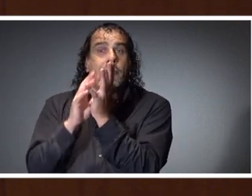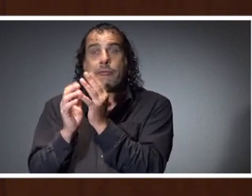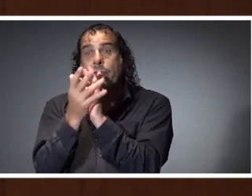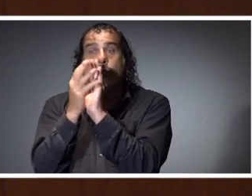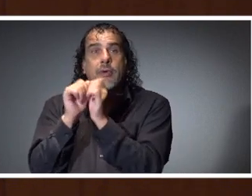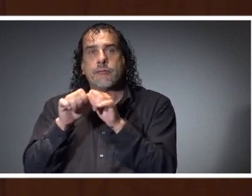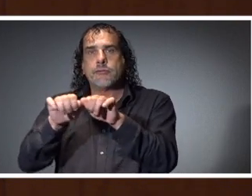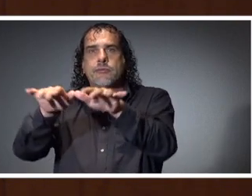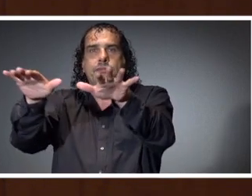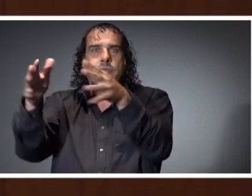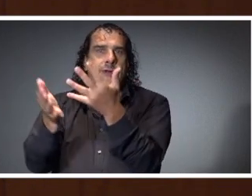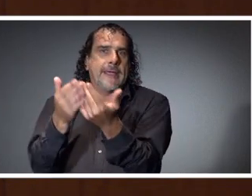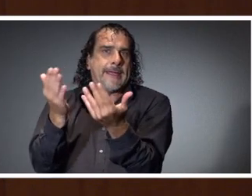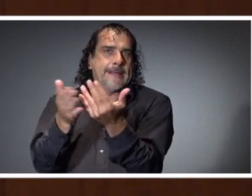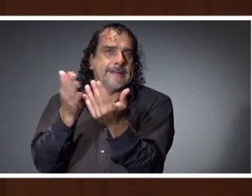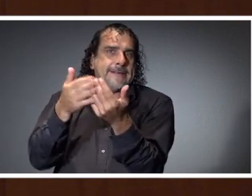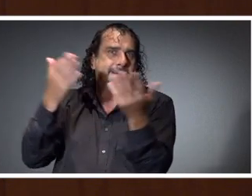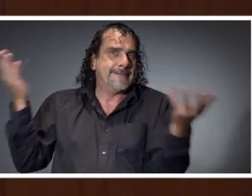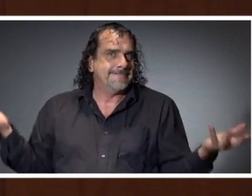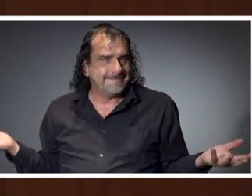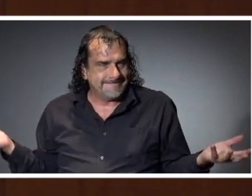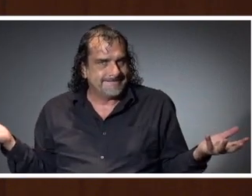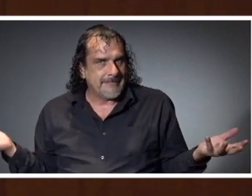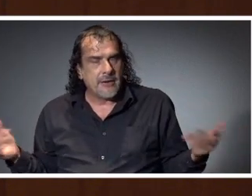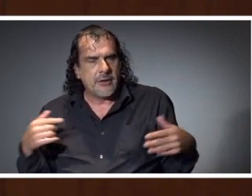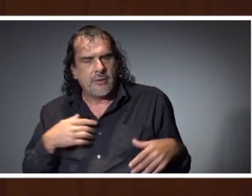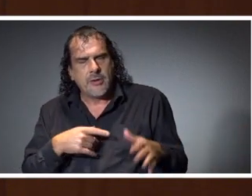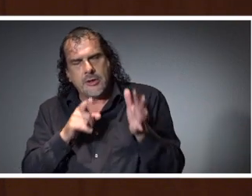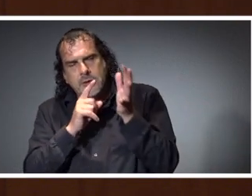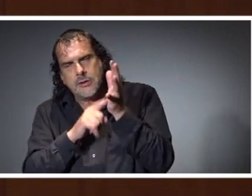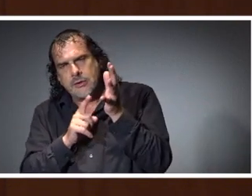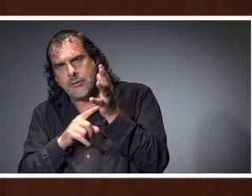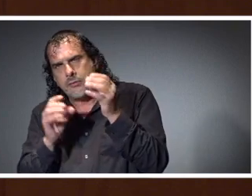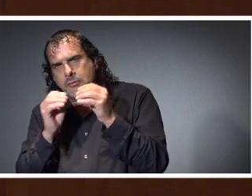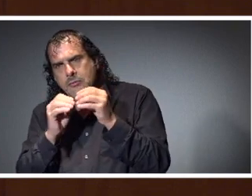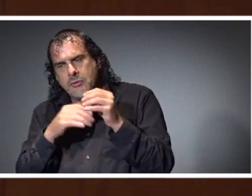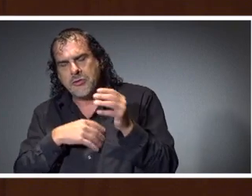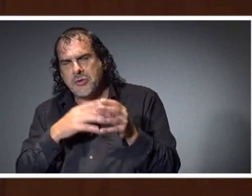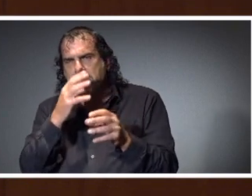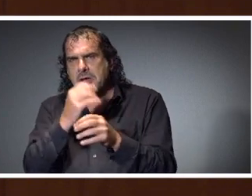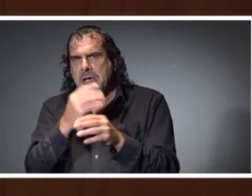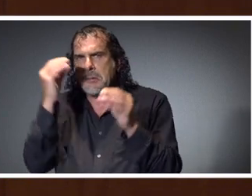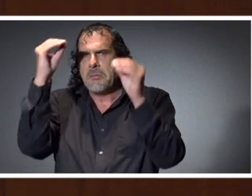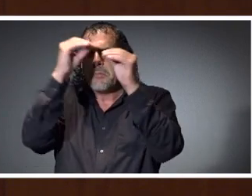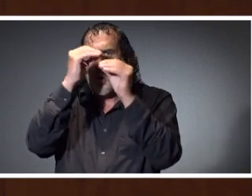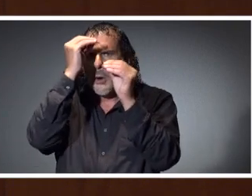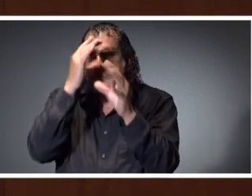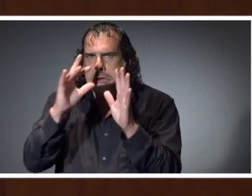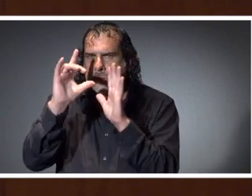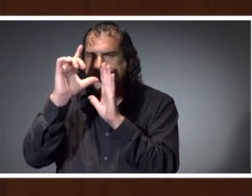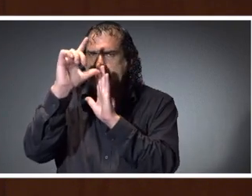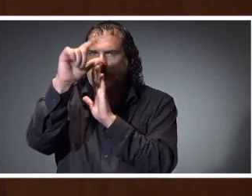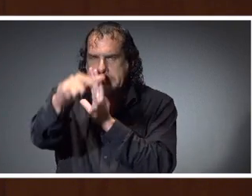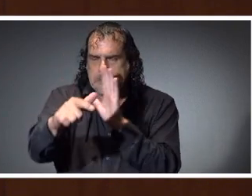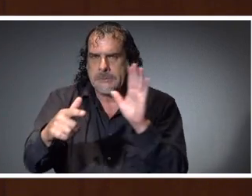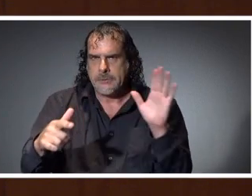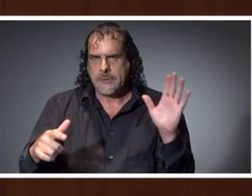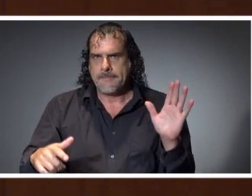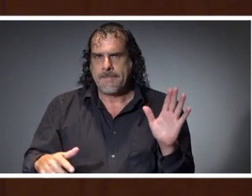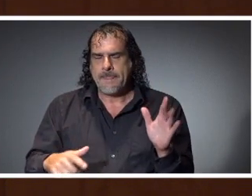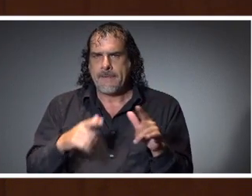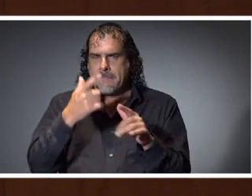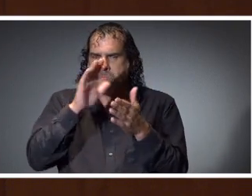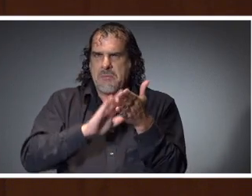the coronavirus. So we will continue to investigate more, so expect more information as we go forward on that